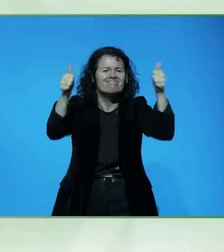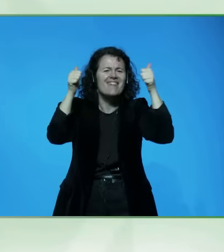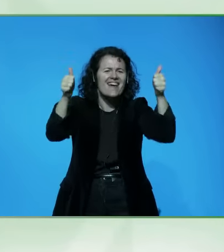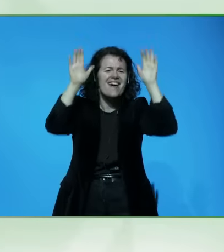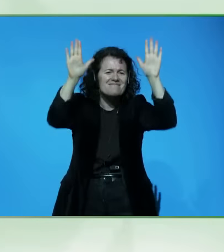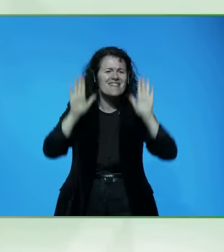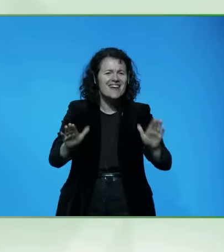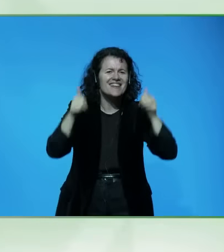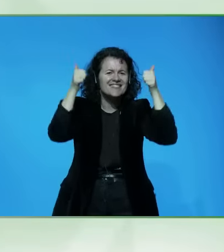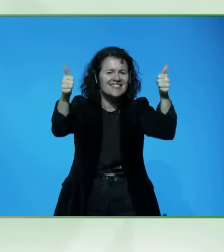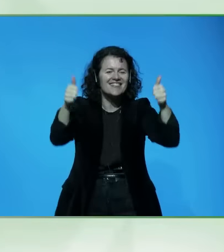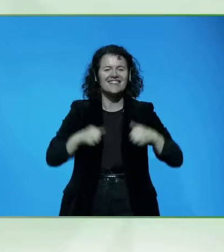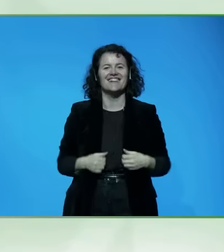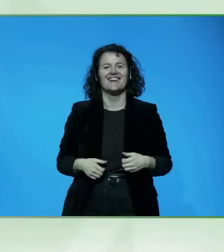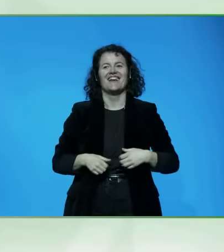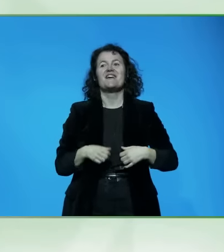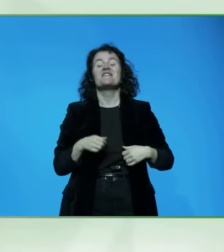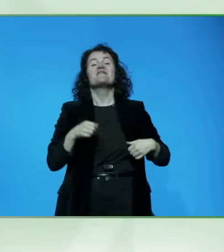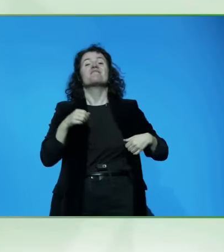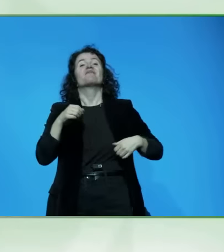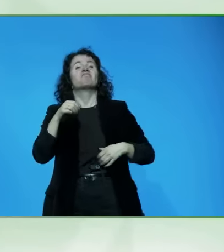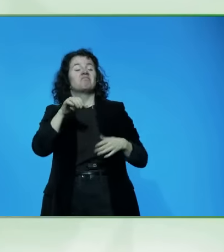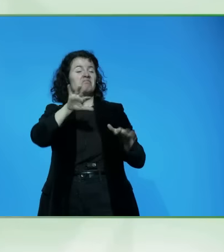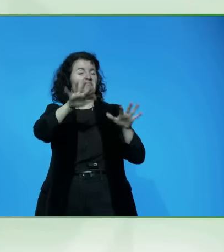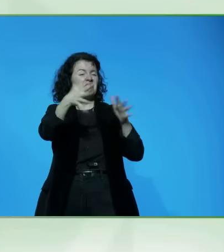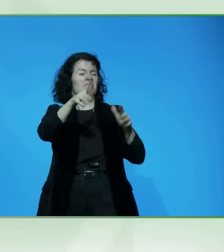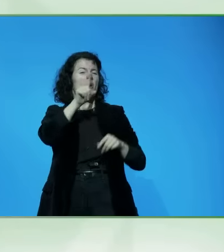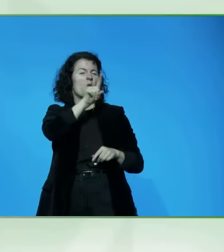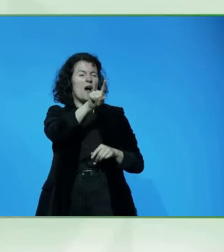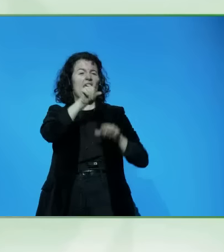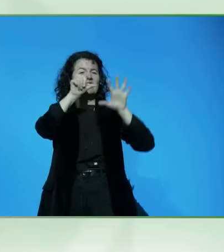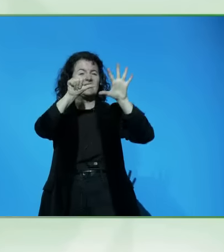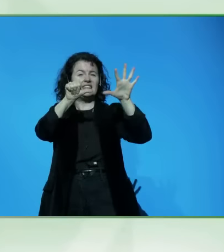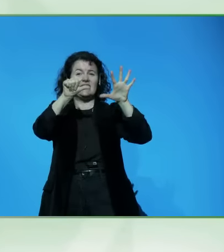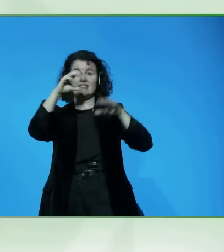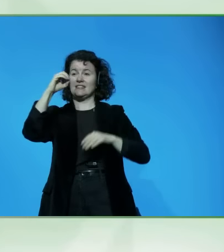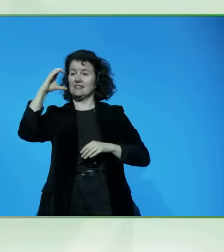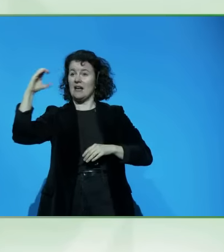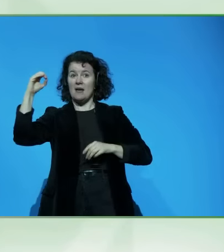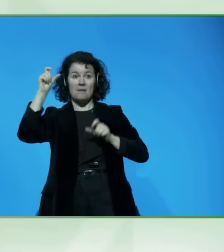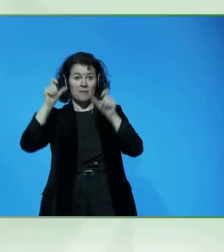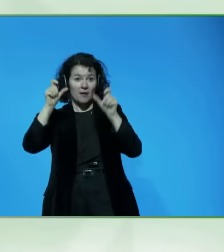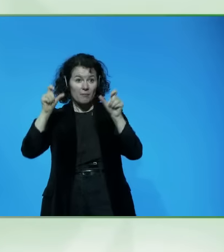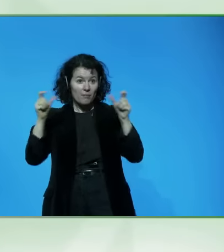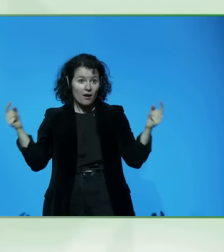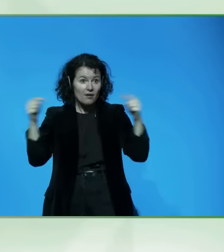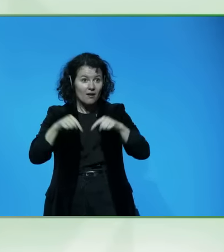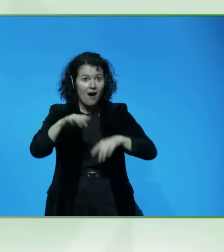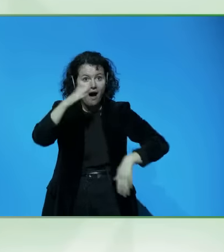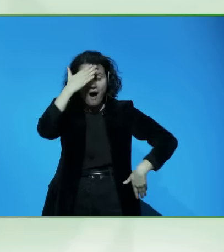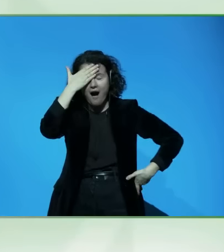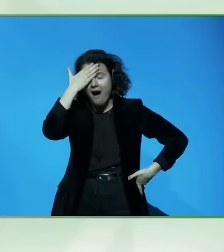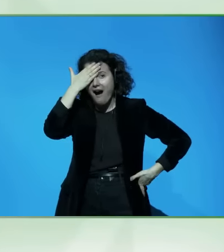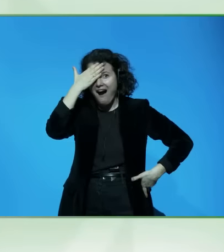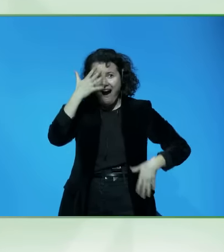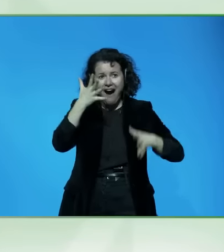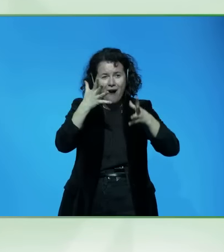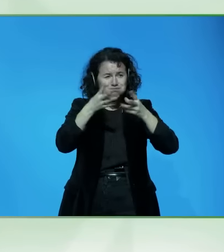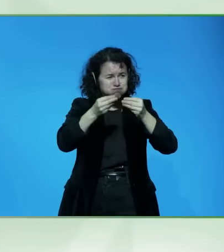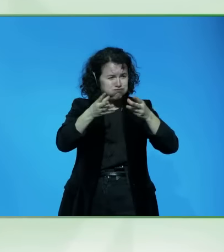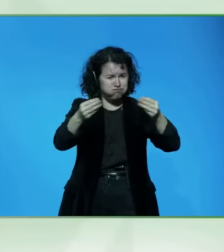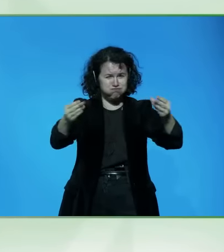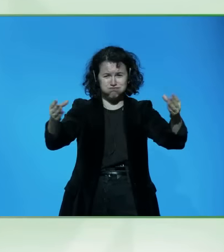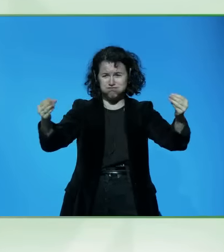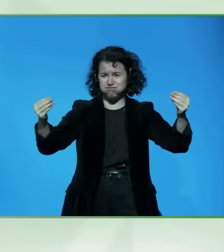Amazing. We have around 1,600 people in record. Oh my goodness. This is a huge number.